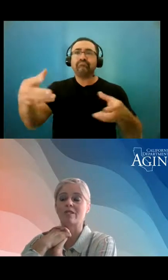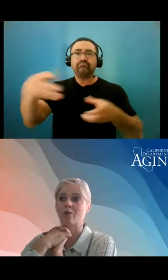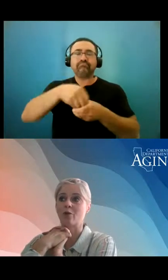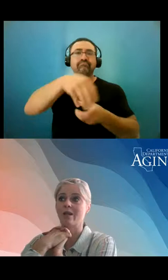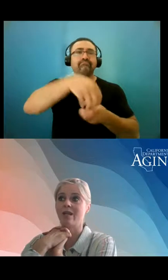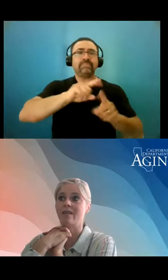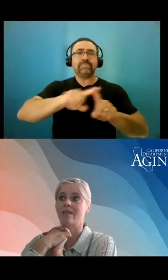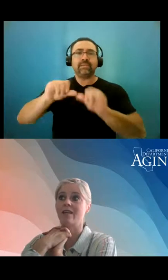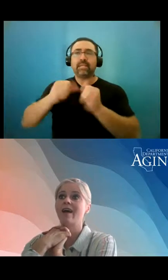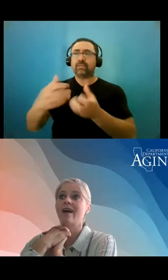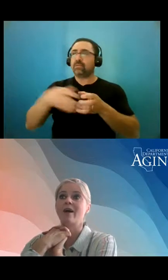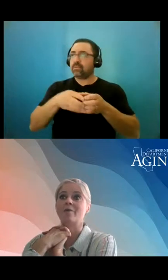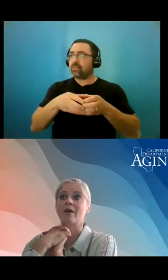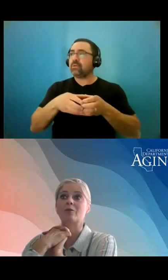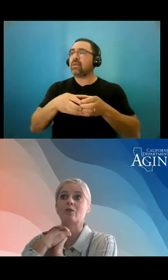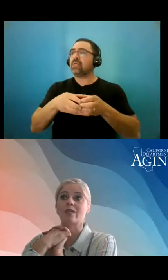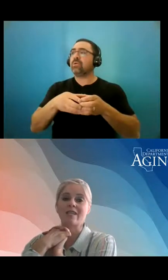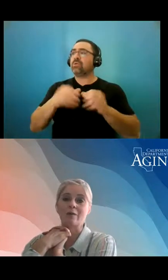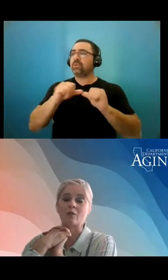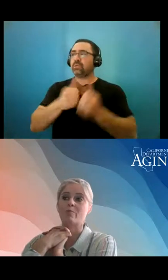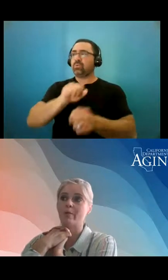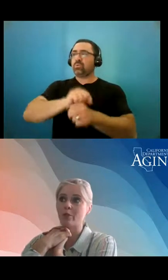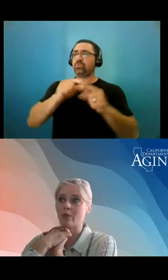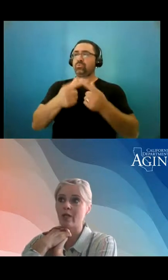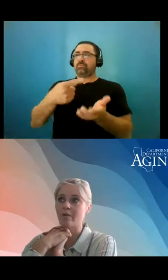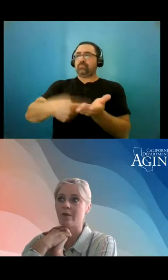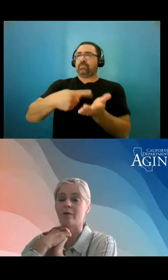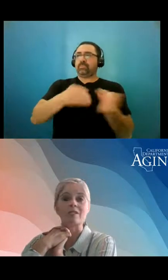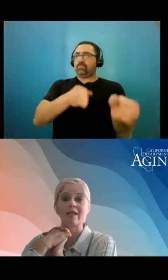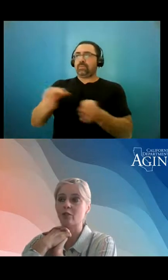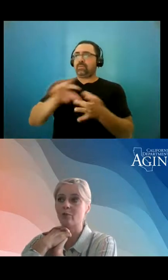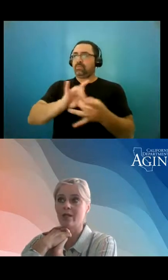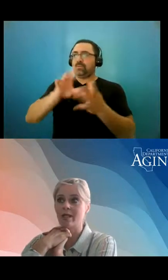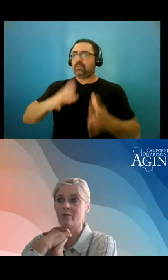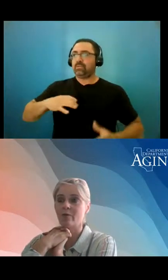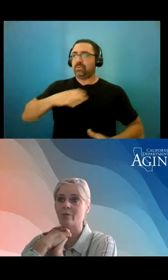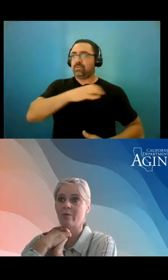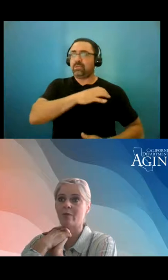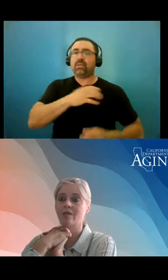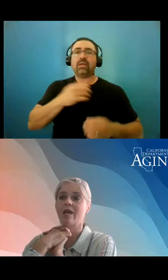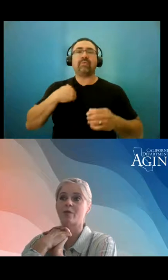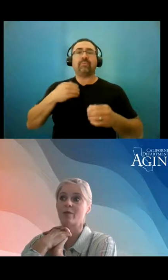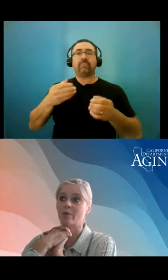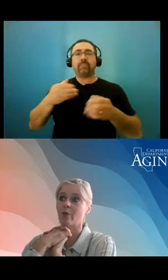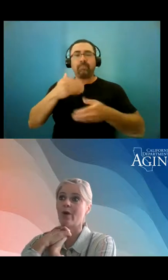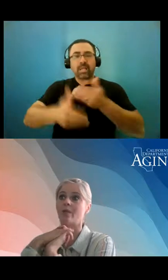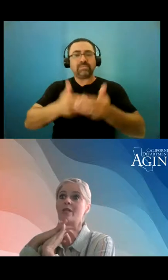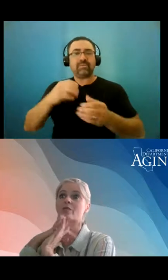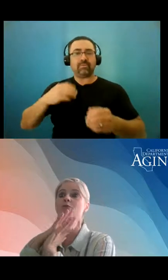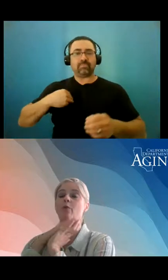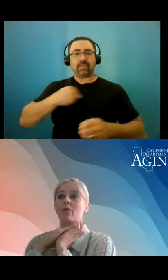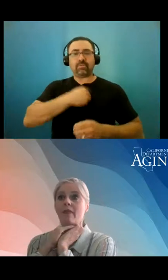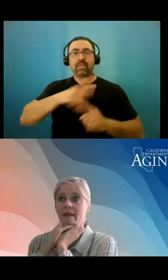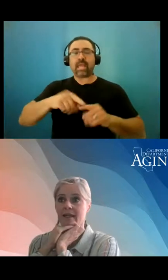help us determine the Elder Justice Council's membership, the selection process for those members, as well as the